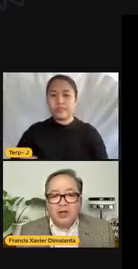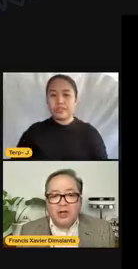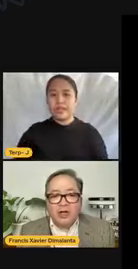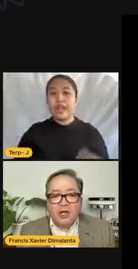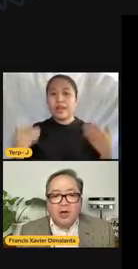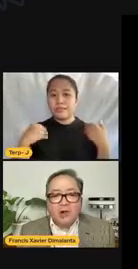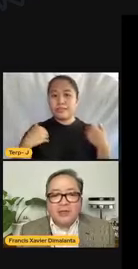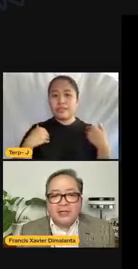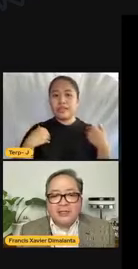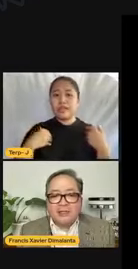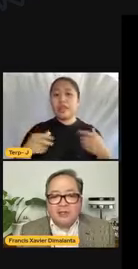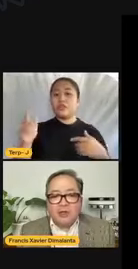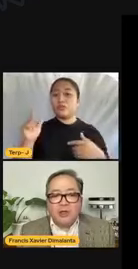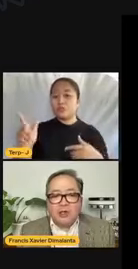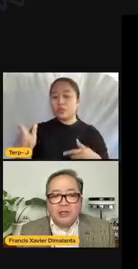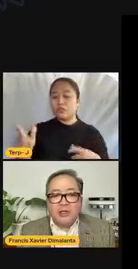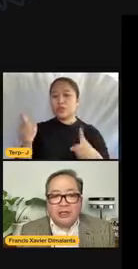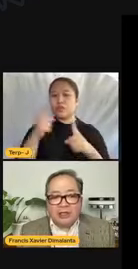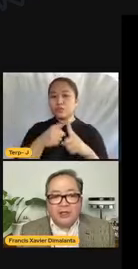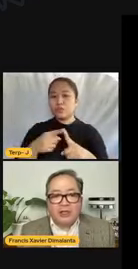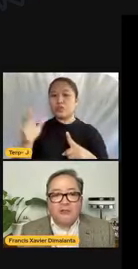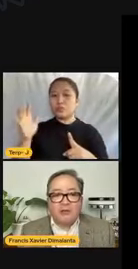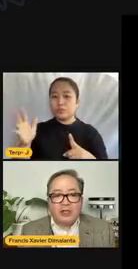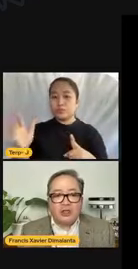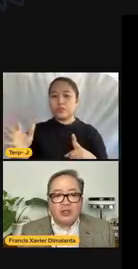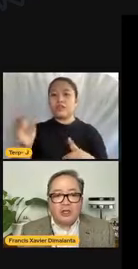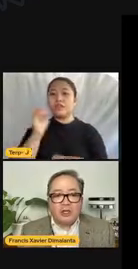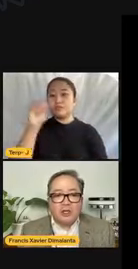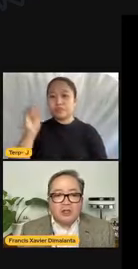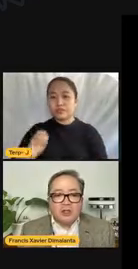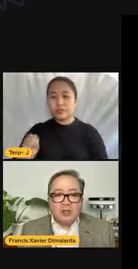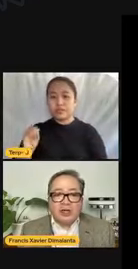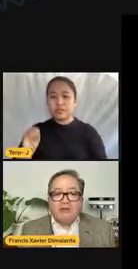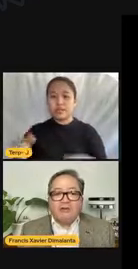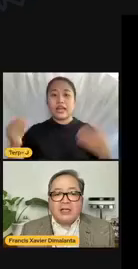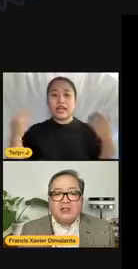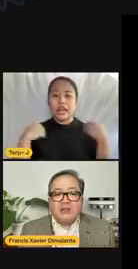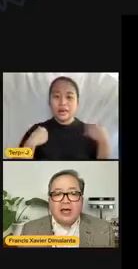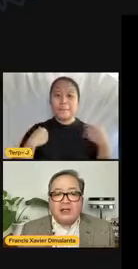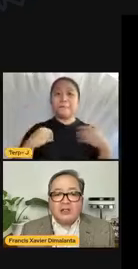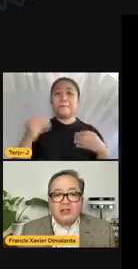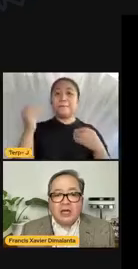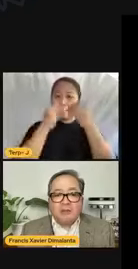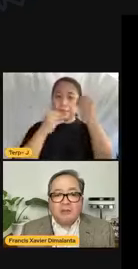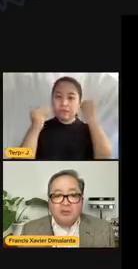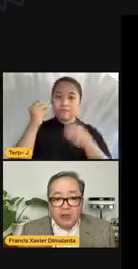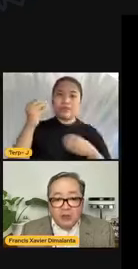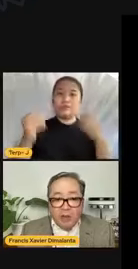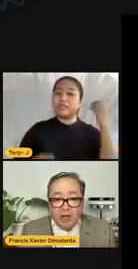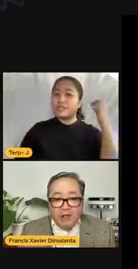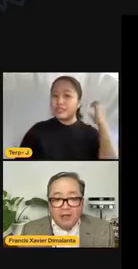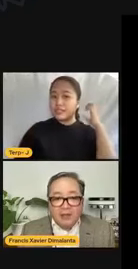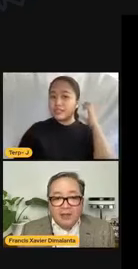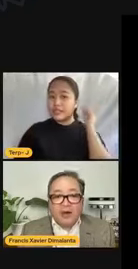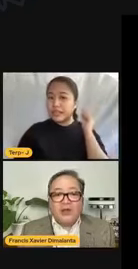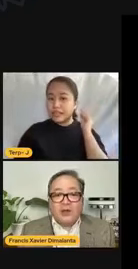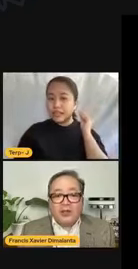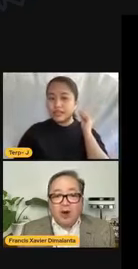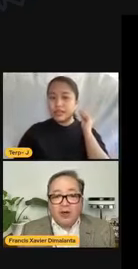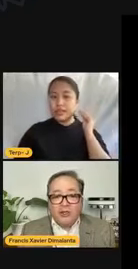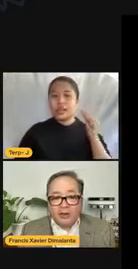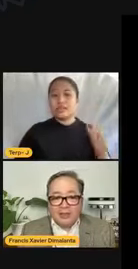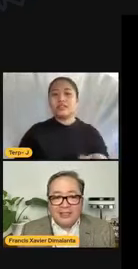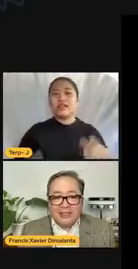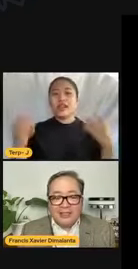a recurring otitis media or inner ear infection. So they have a faster reaction time to visual rather